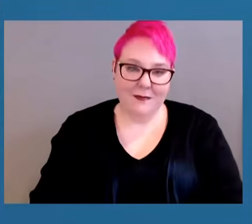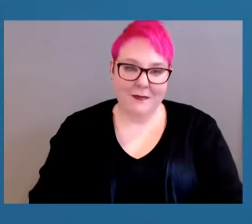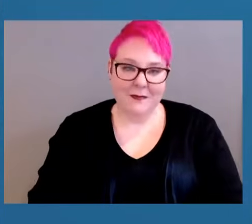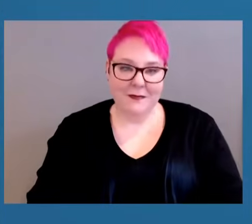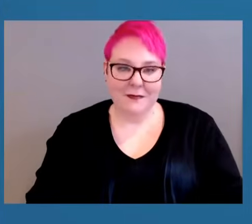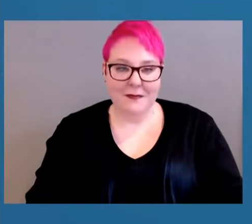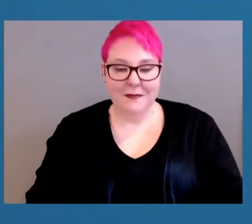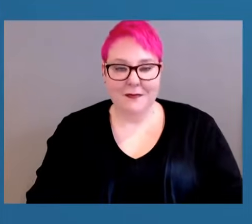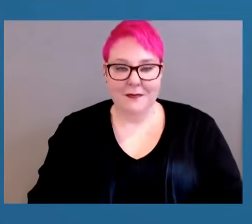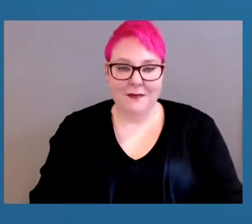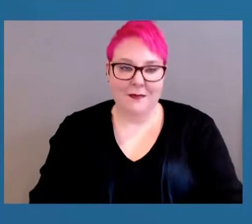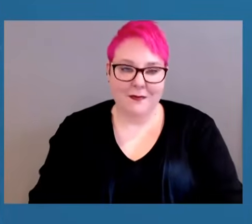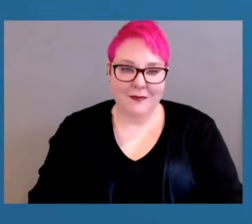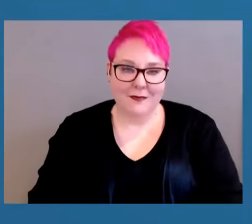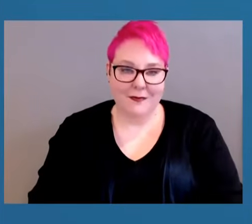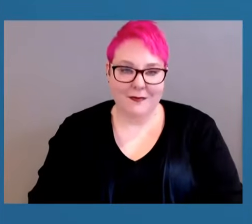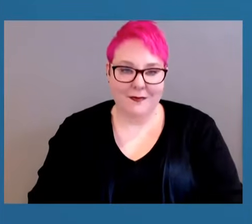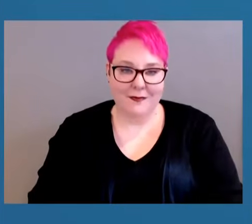Well done.